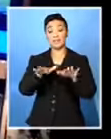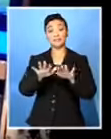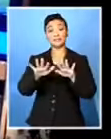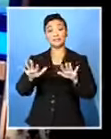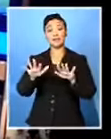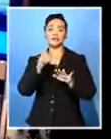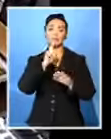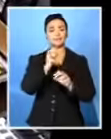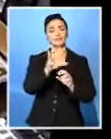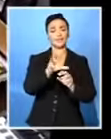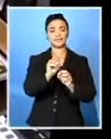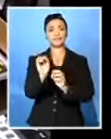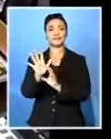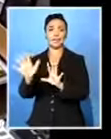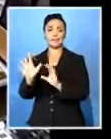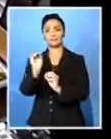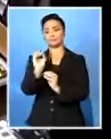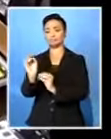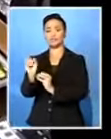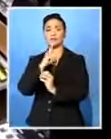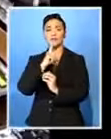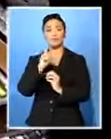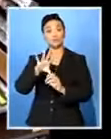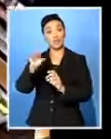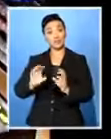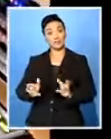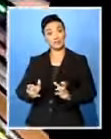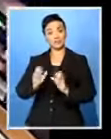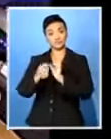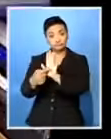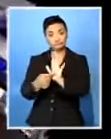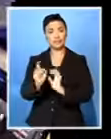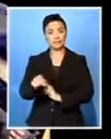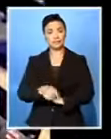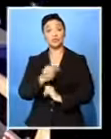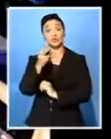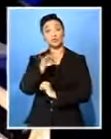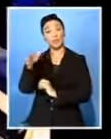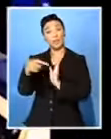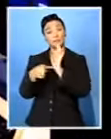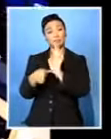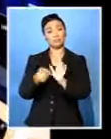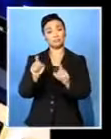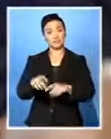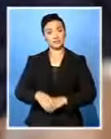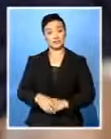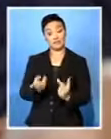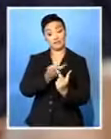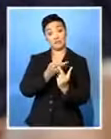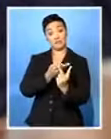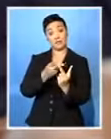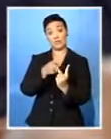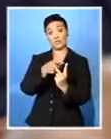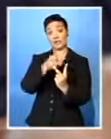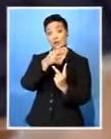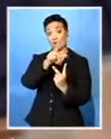local content policy costing the SABC over 200 million rand. Motsoeneng and Aguma will